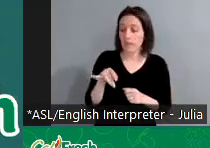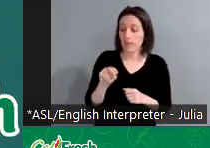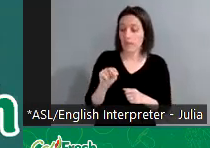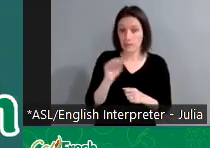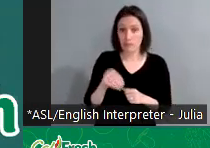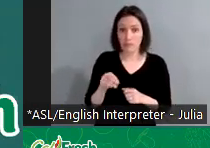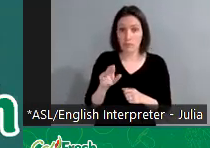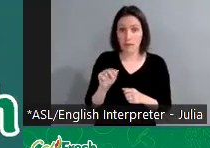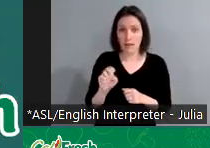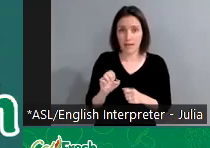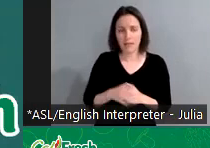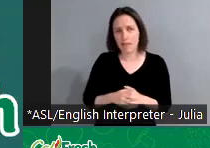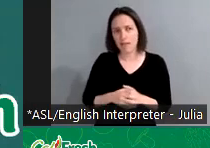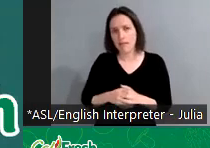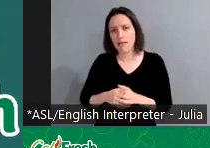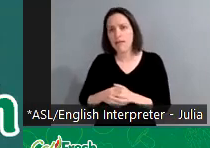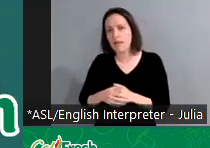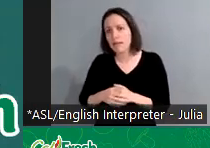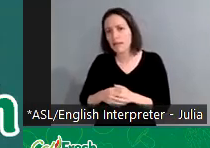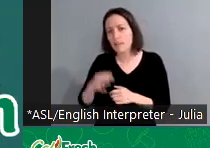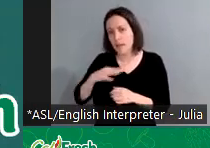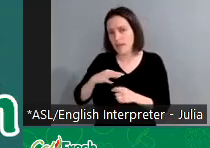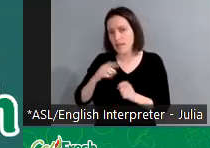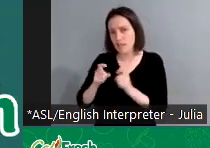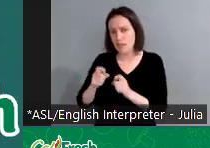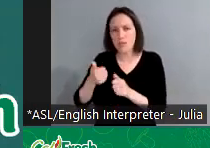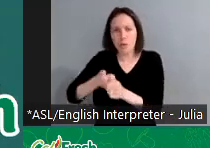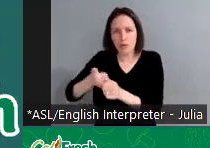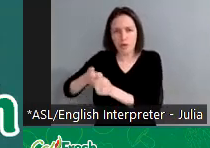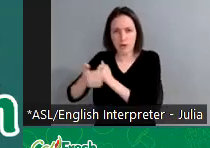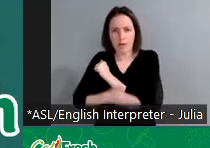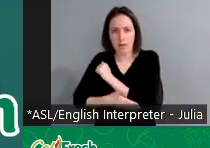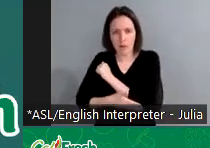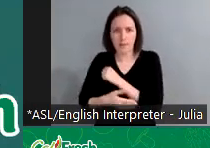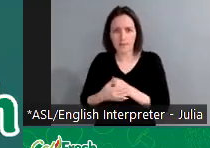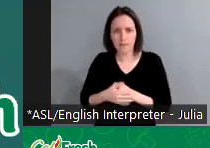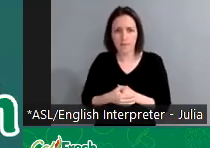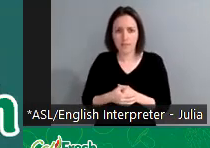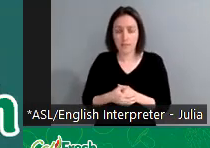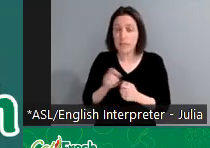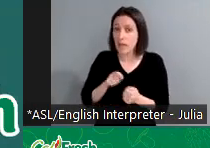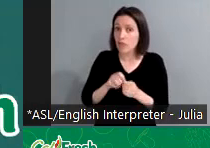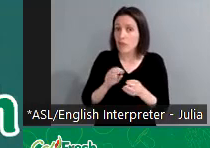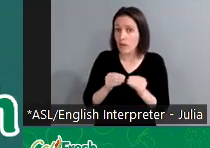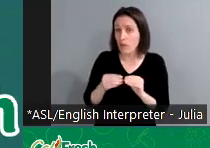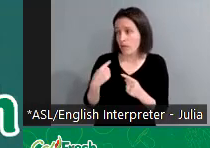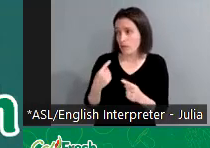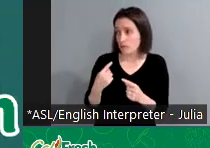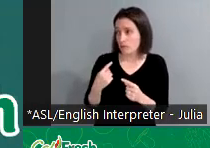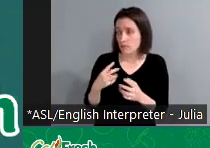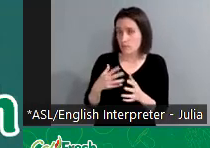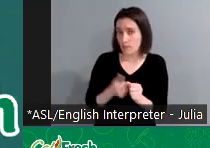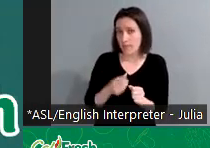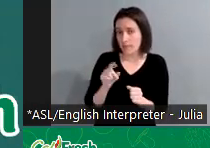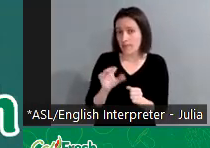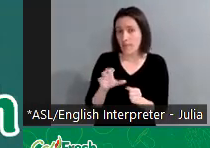county. The data presented is accurate as of December 2023. However, I do want to make sure that I mention